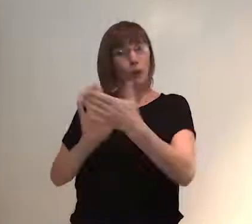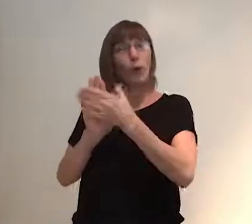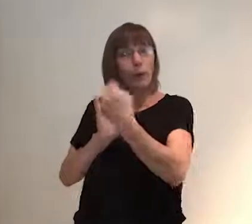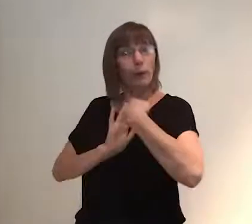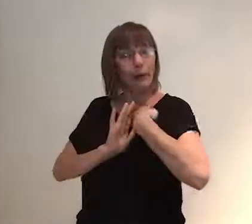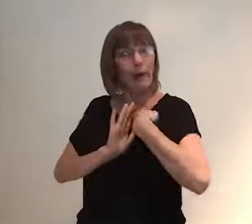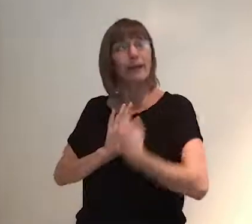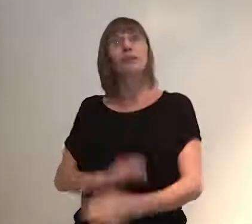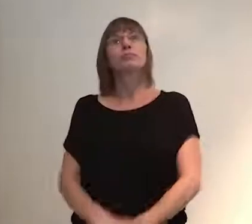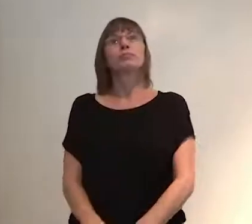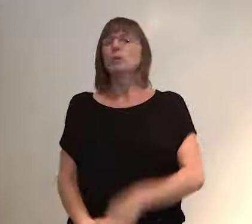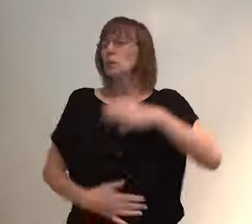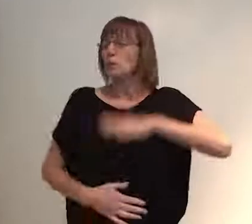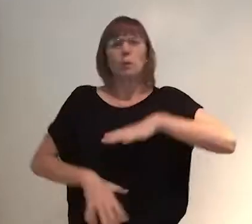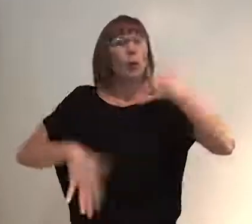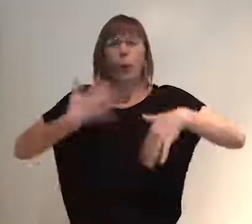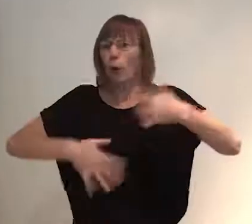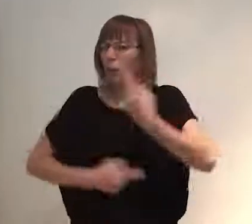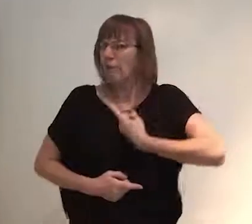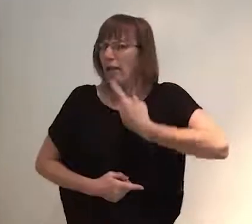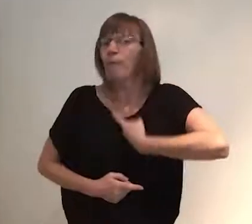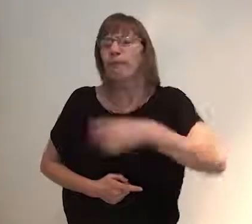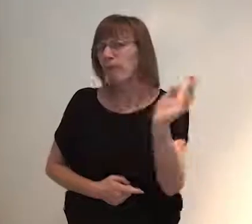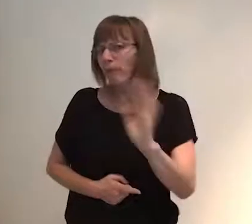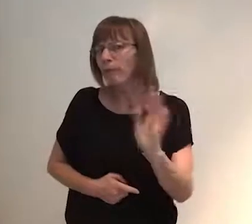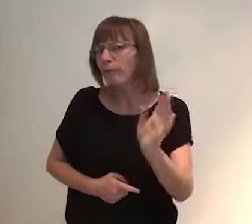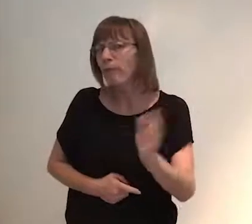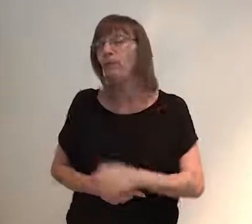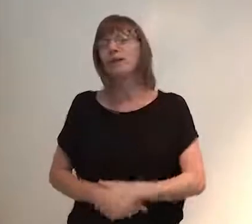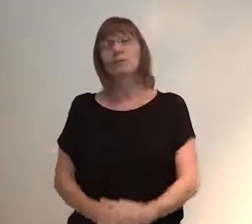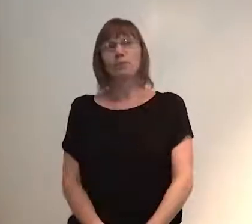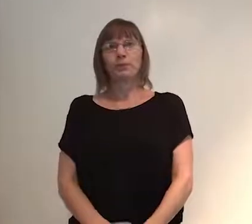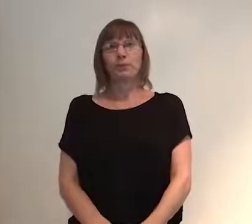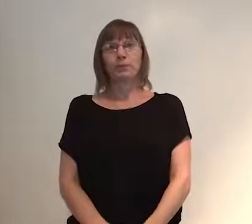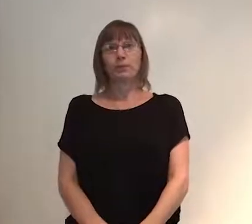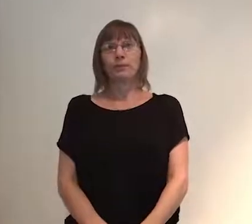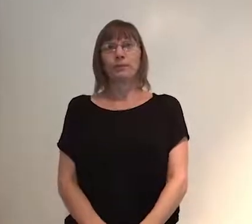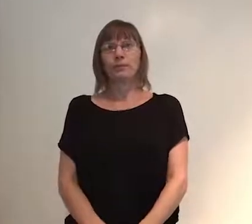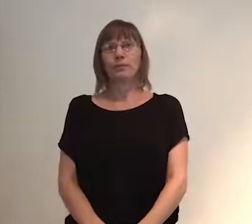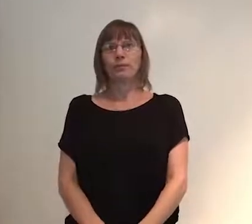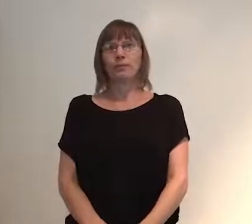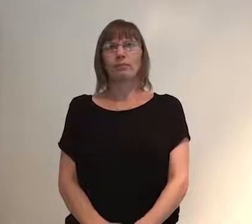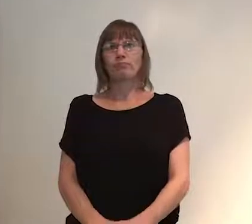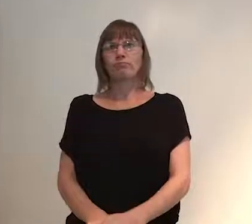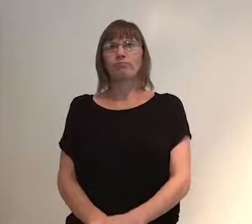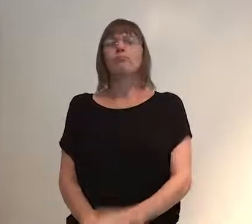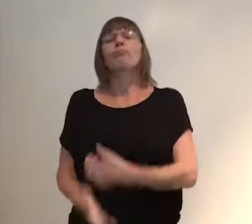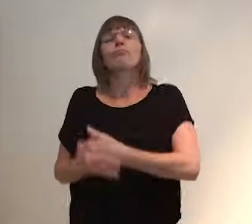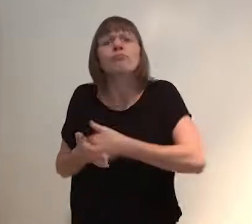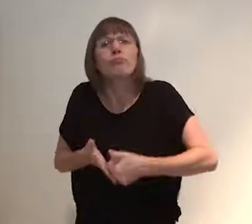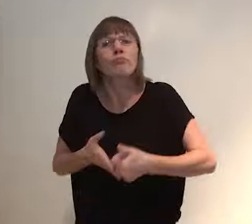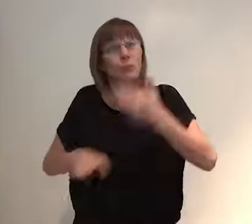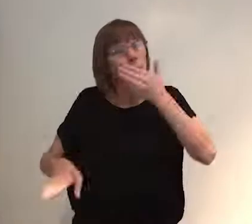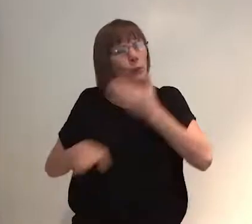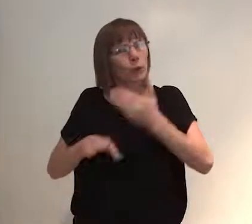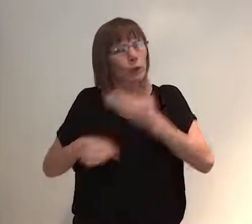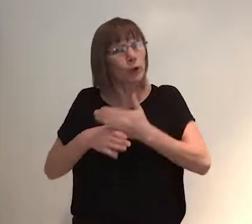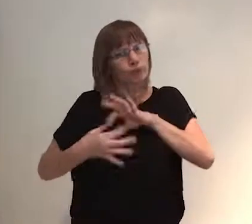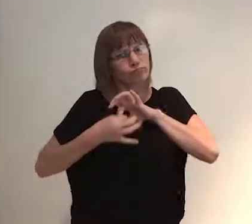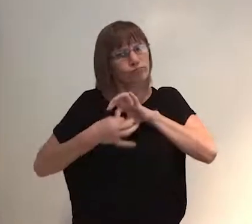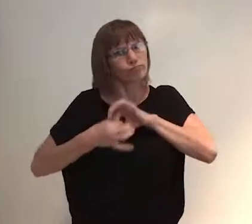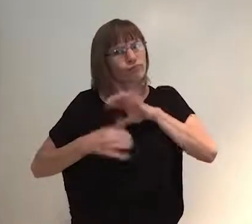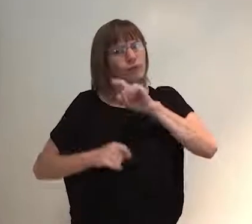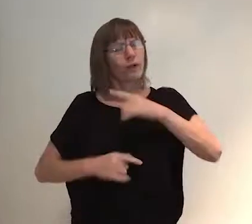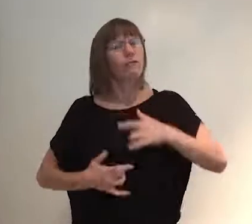down. We don't want to cause ourselves any injury when we're doing yoga. So always, always, always